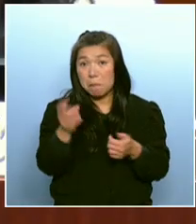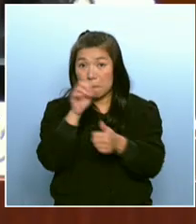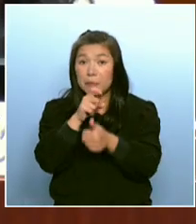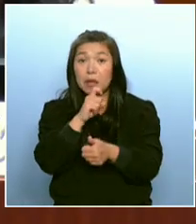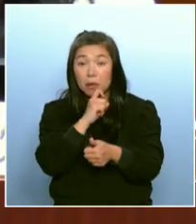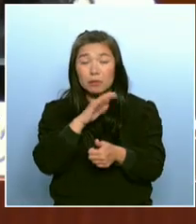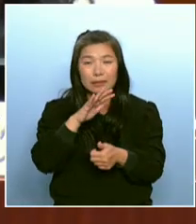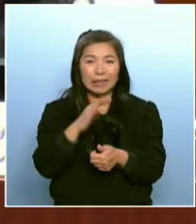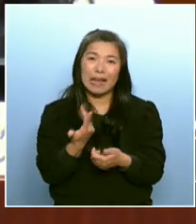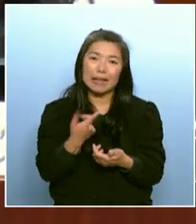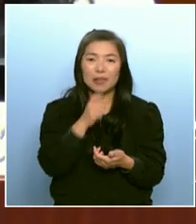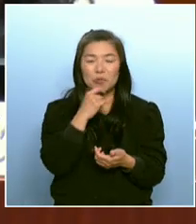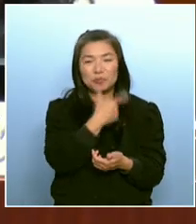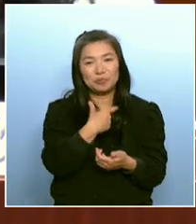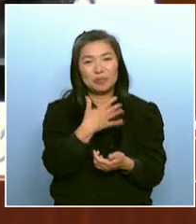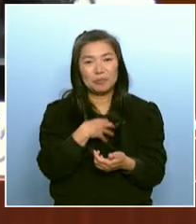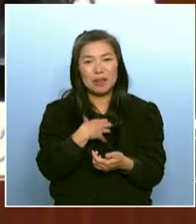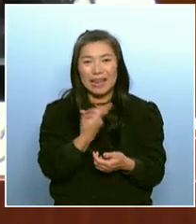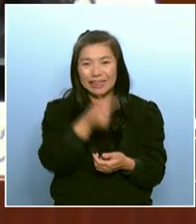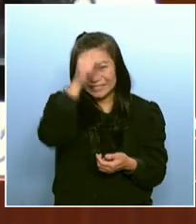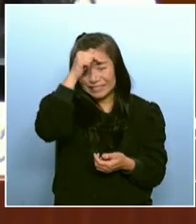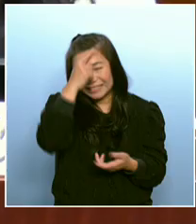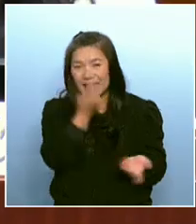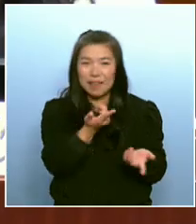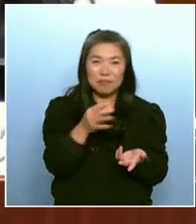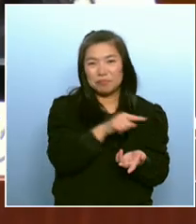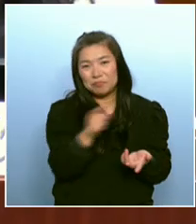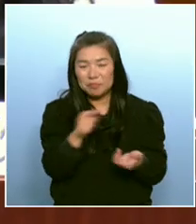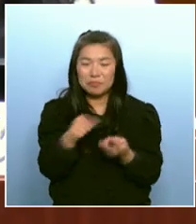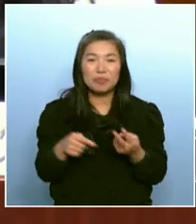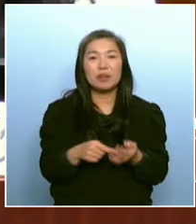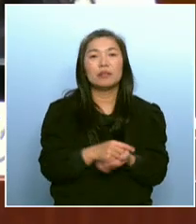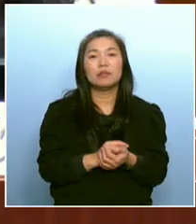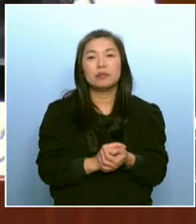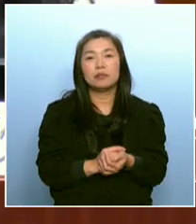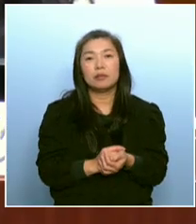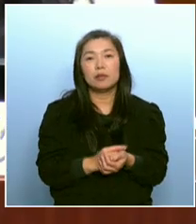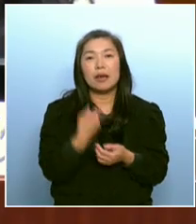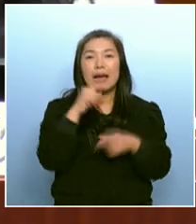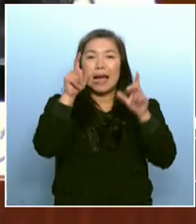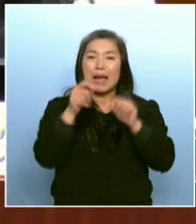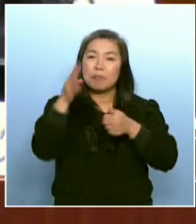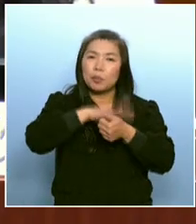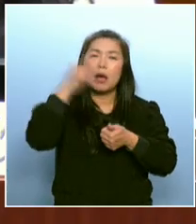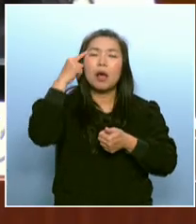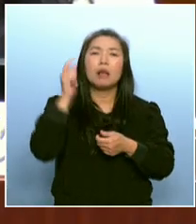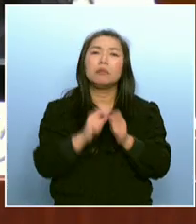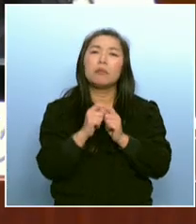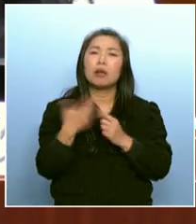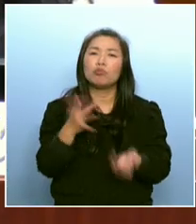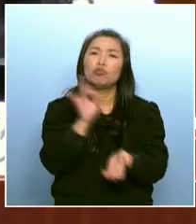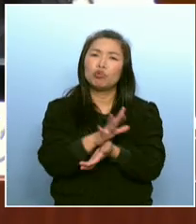need. You said that you have consulted the public on the need for elderly care services. Well, can